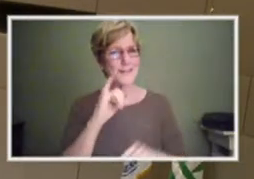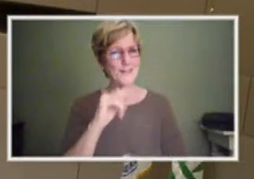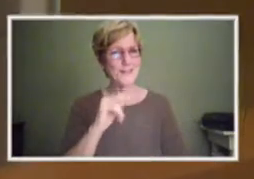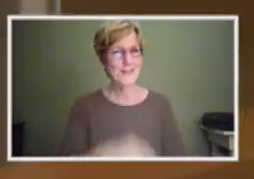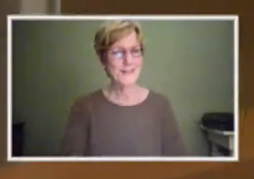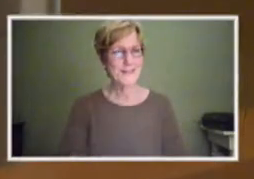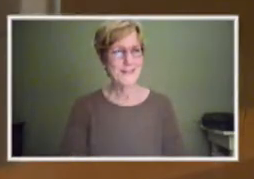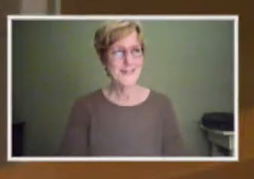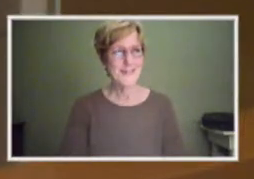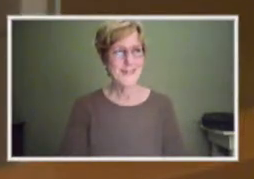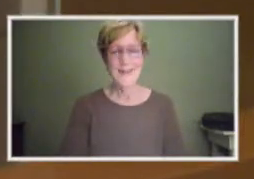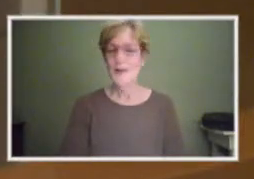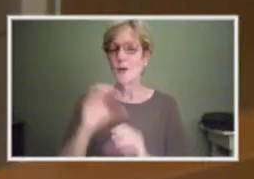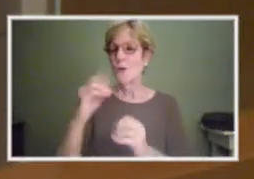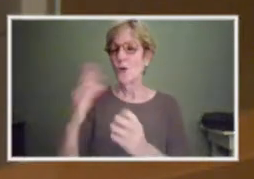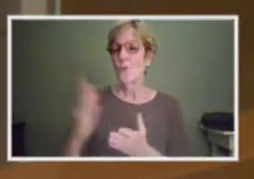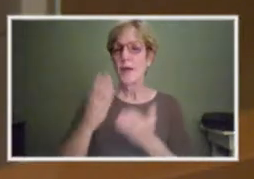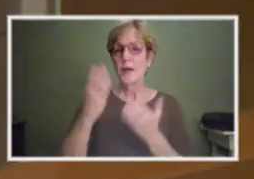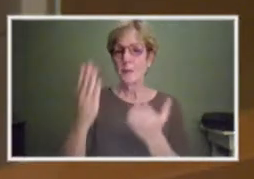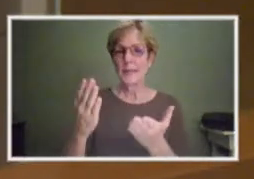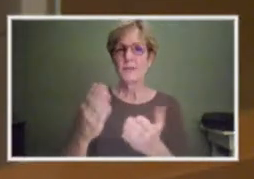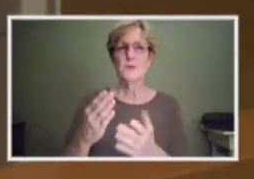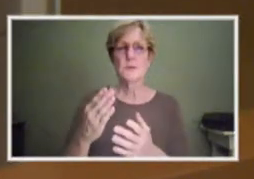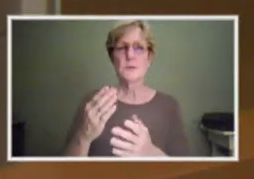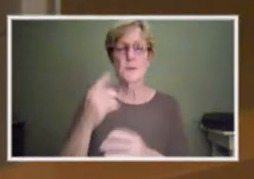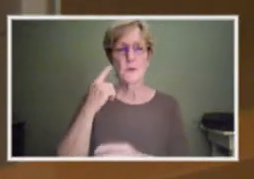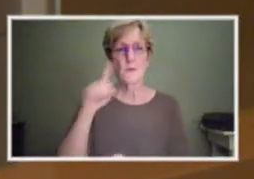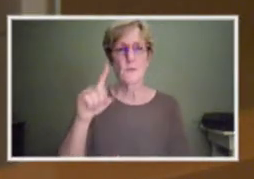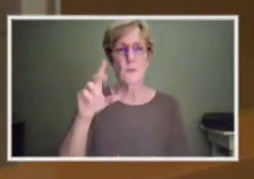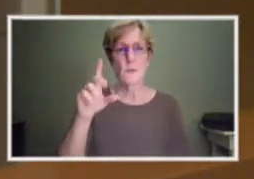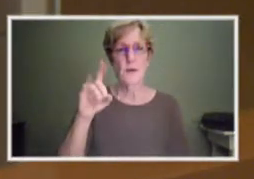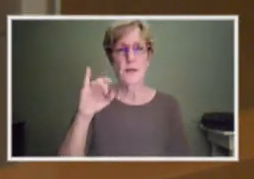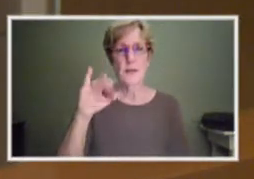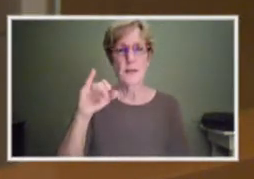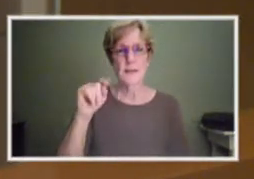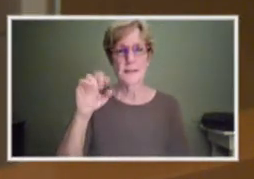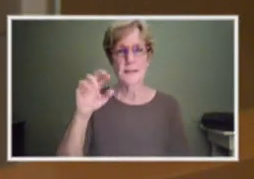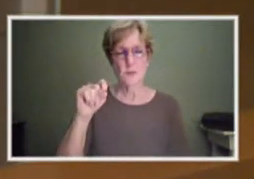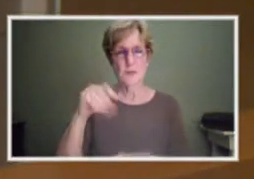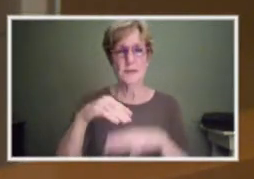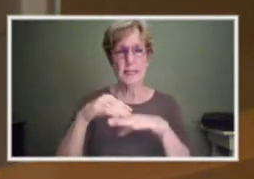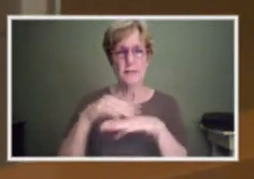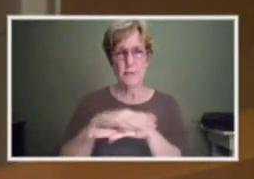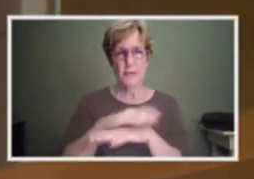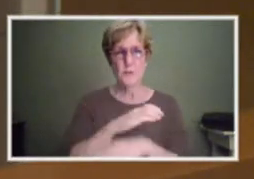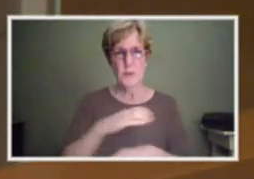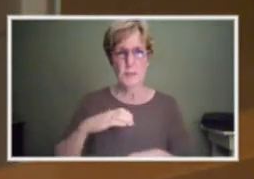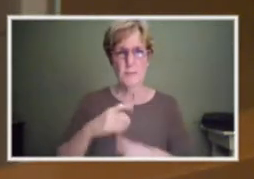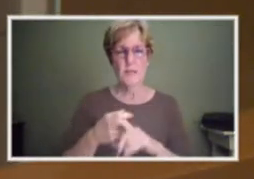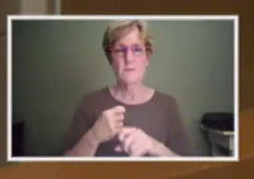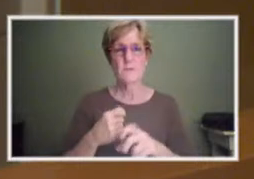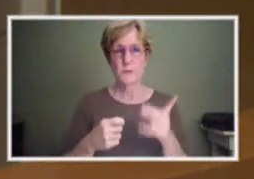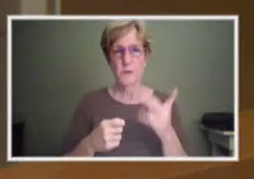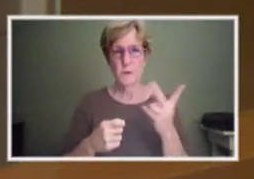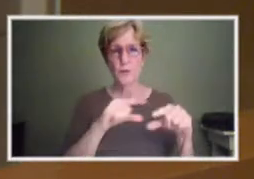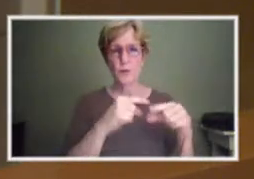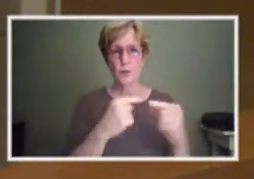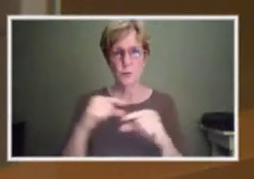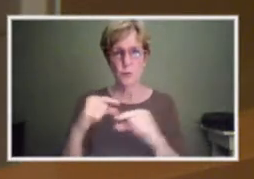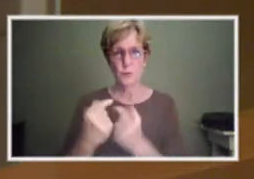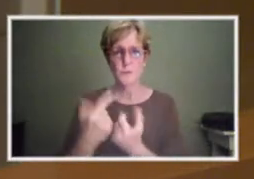No recommendations have been received for the Business Advisory Committee from the two groups that we're